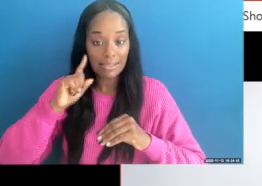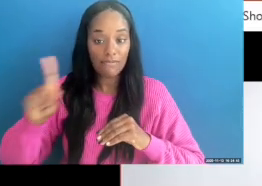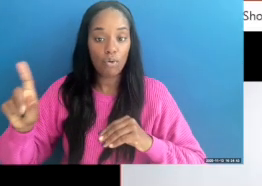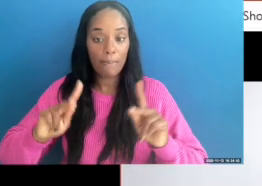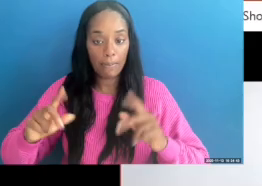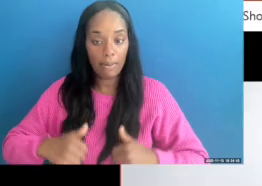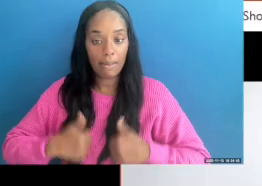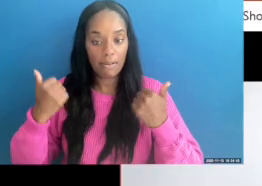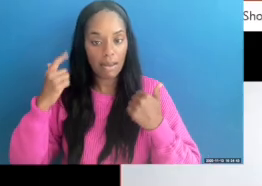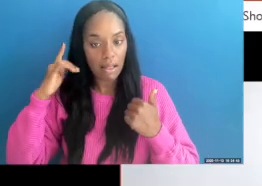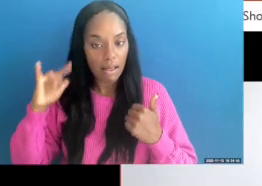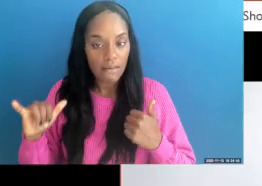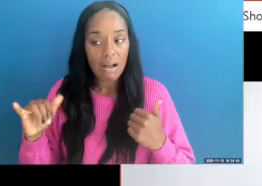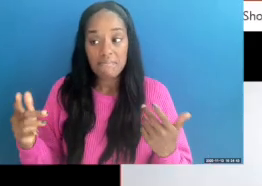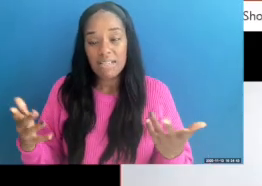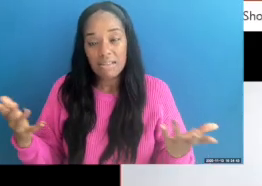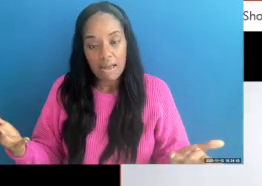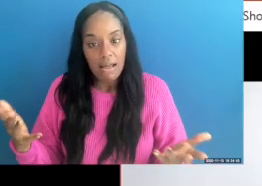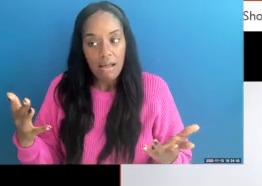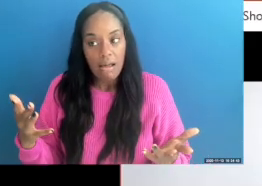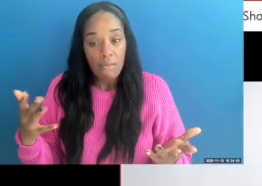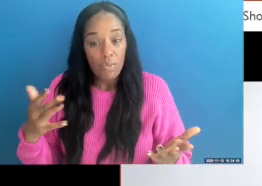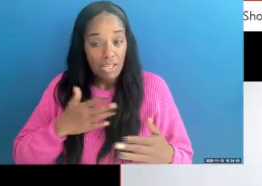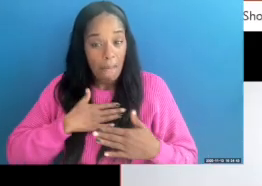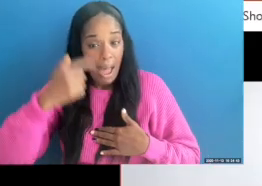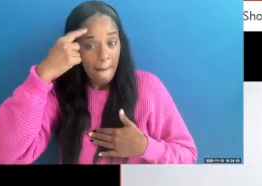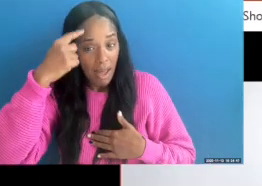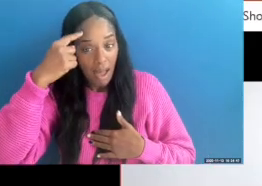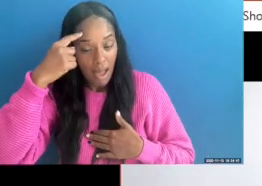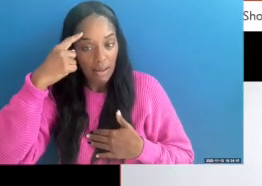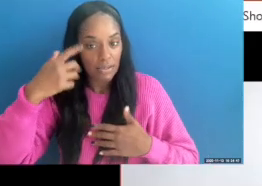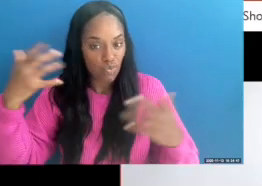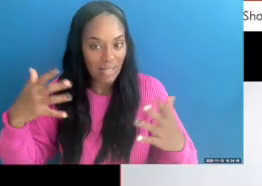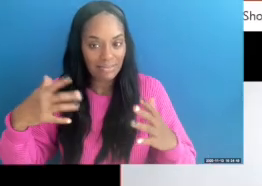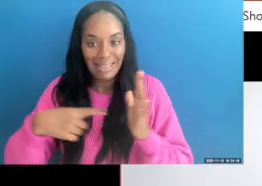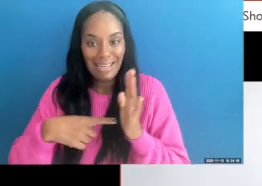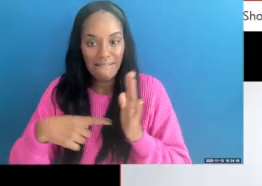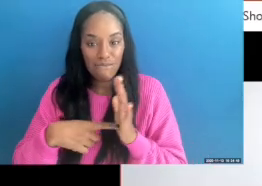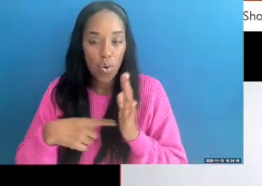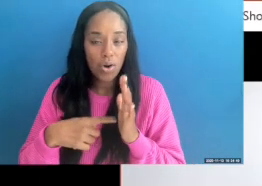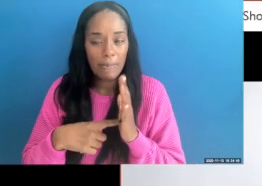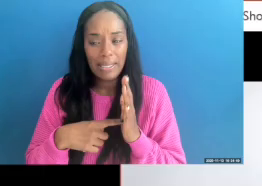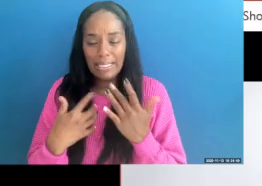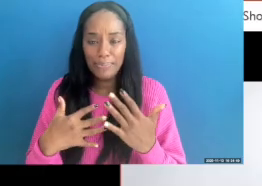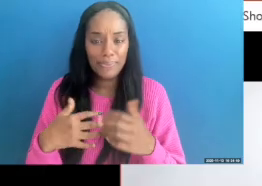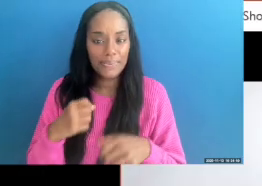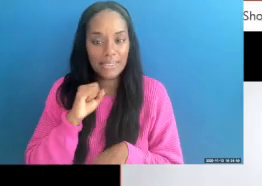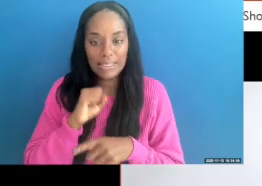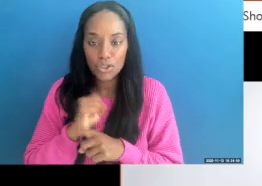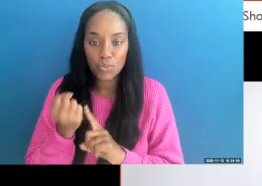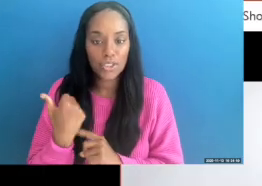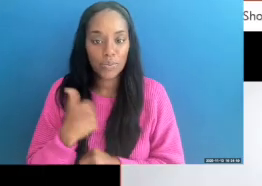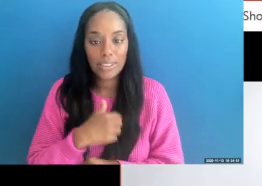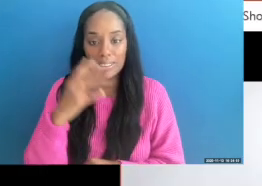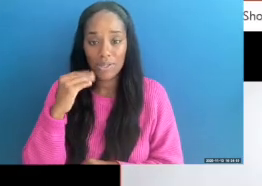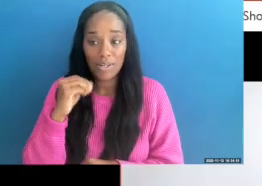that regard, you know, one of the things that's top of mind, I'm sure, for folks in this room on the Zoom call is the affordability crisis that